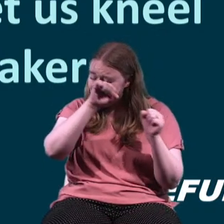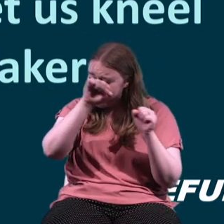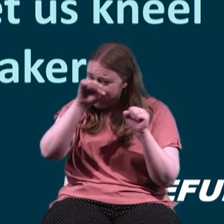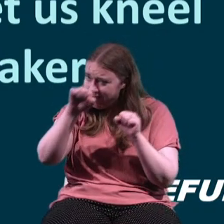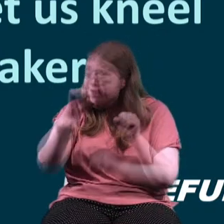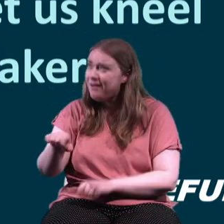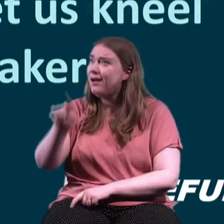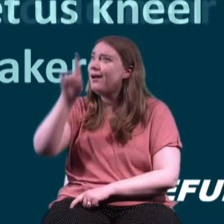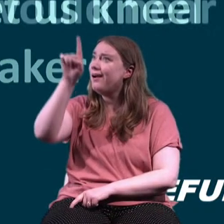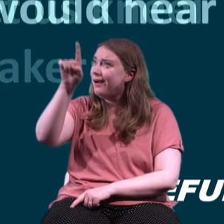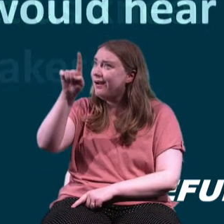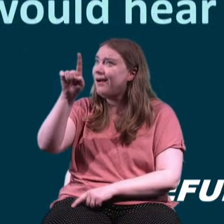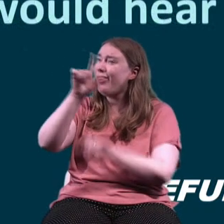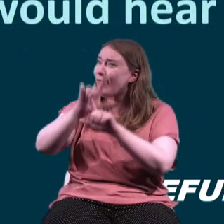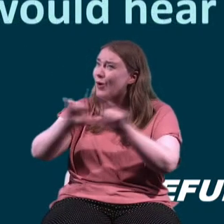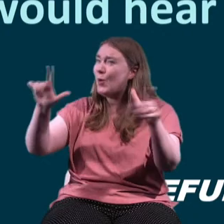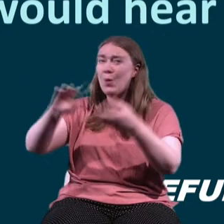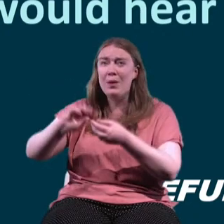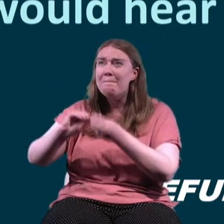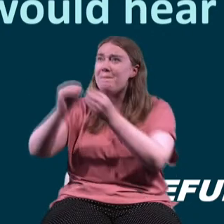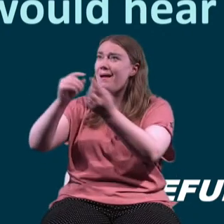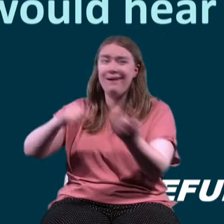Lord, our Maker.